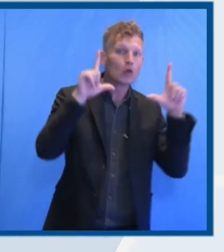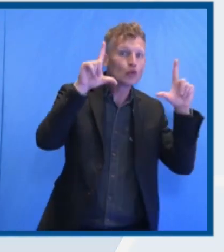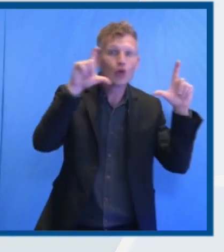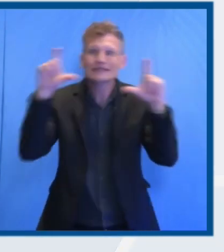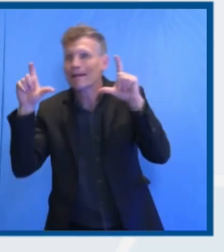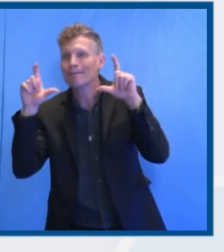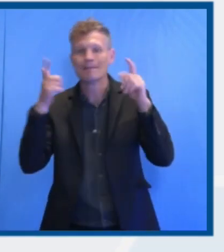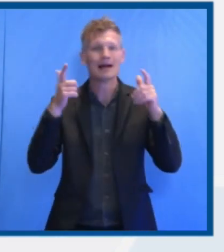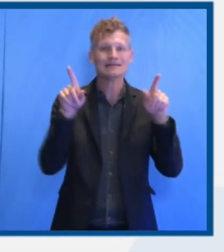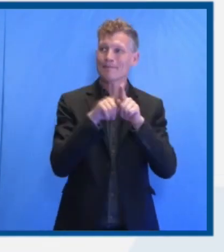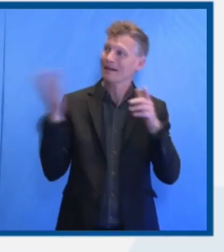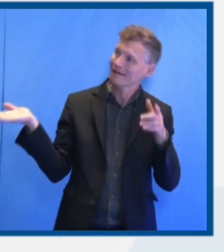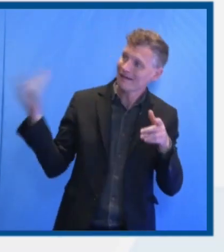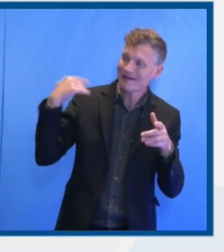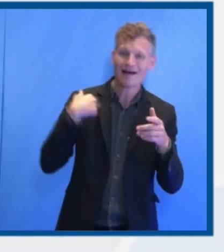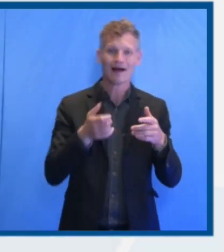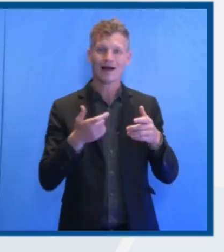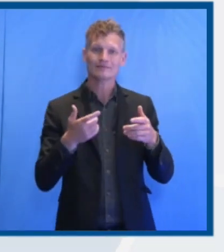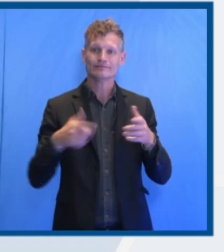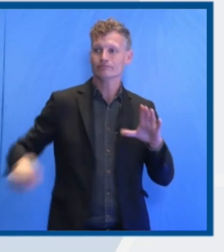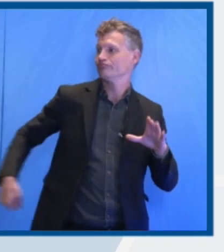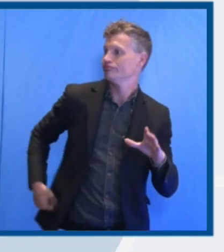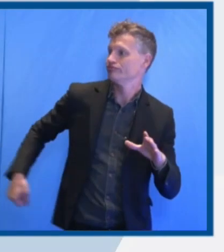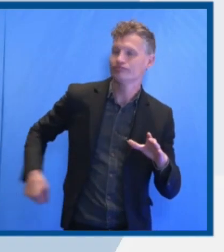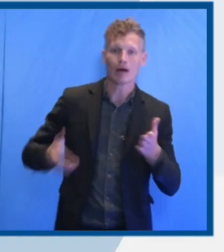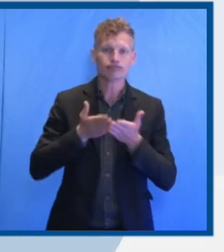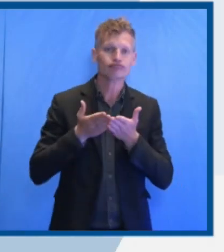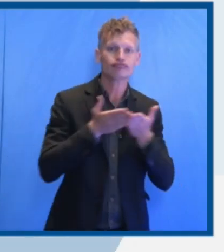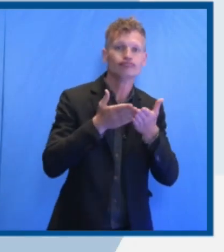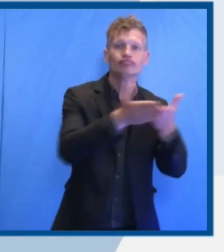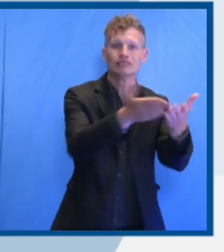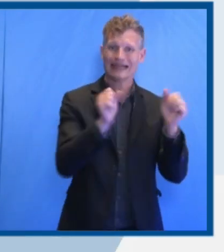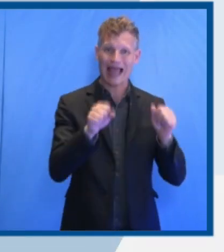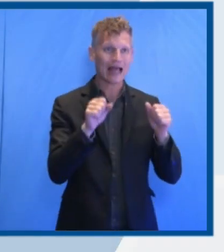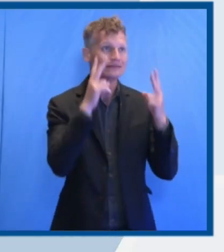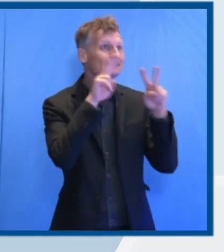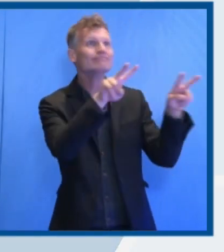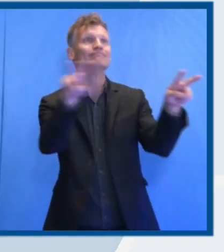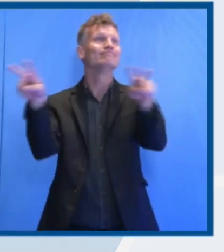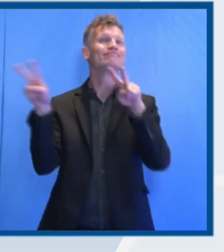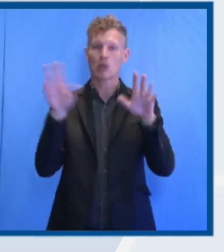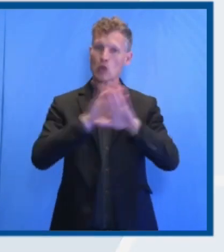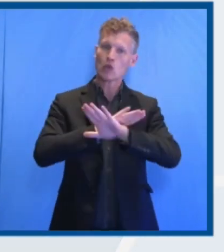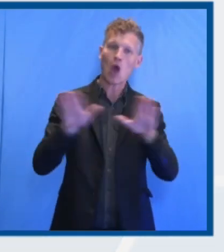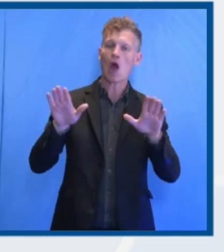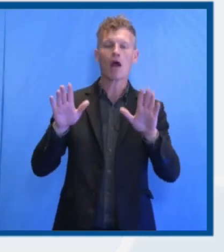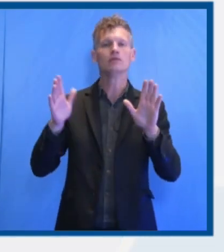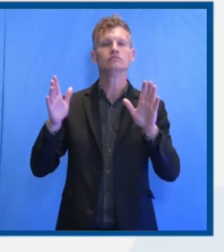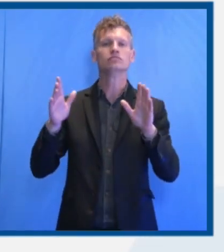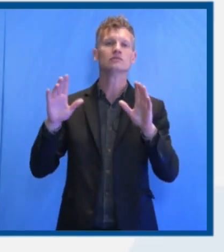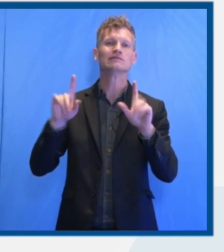that you can embrace more of the SDGs without compromising nature too much.